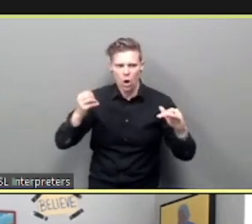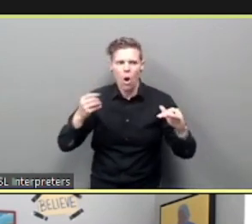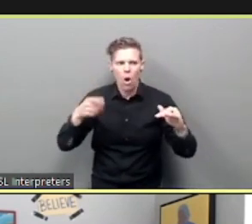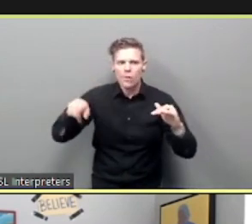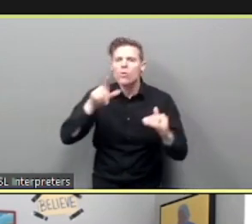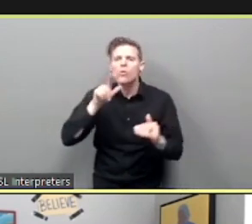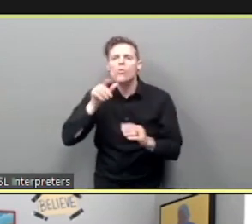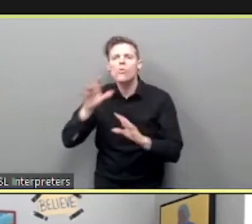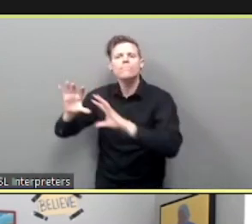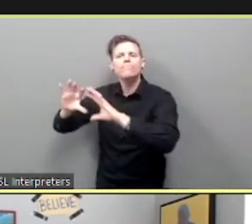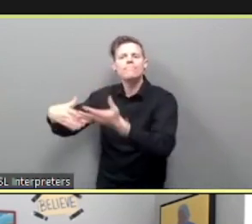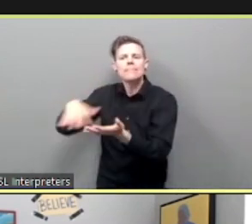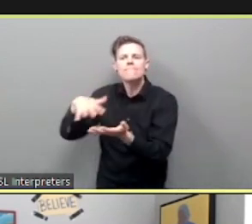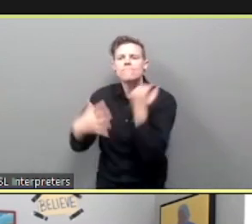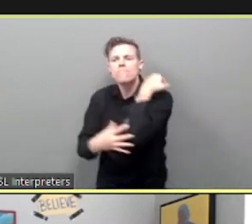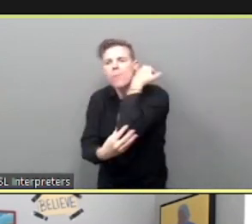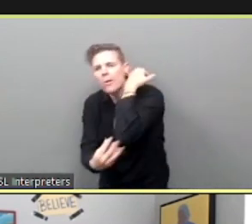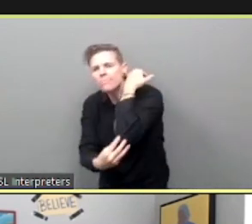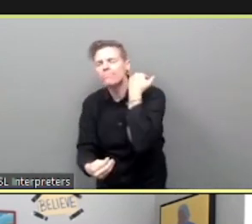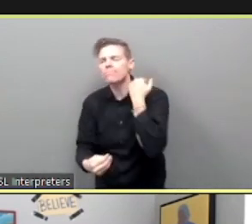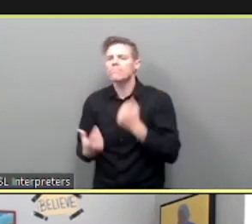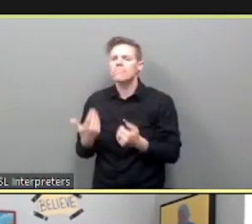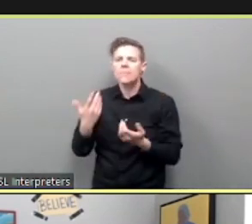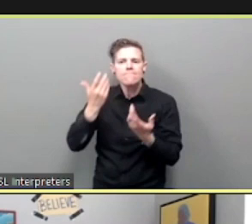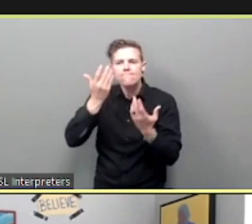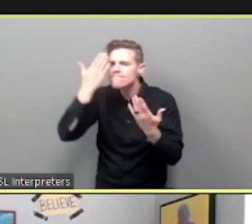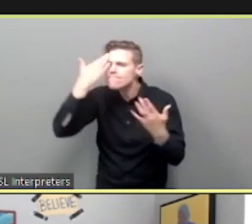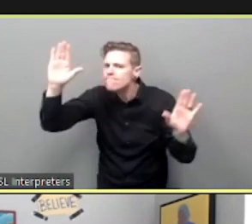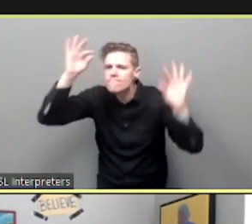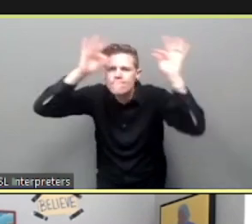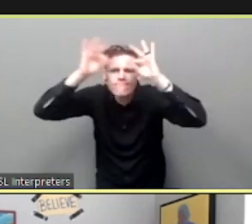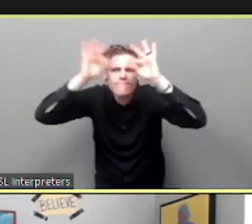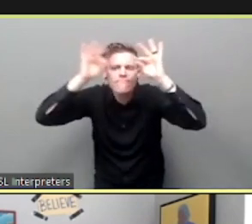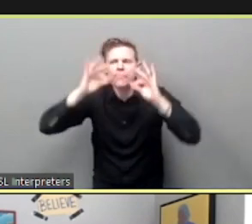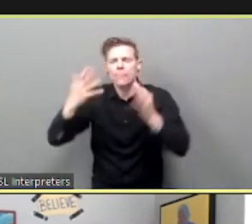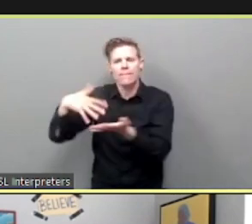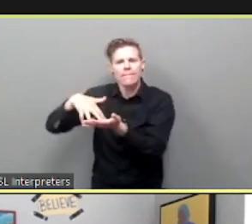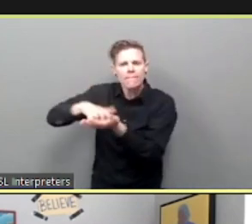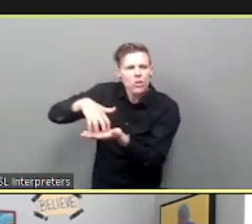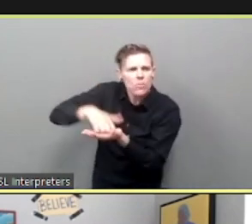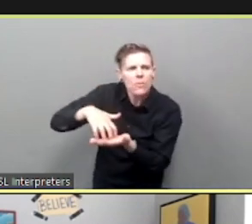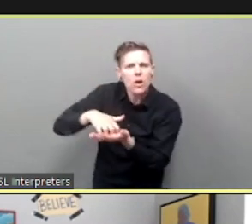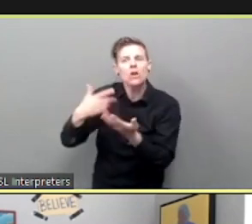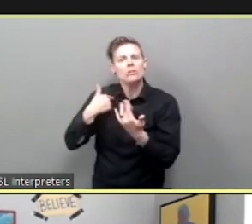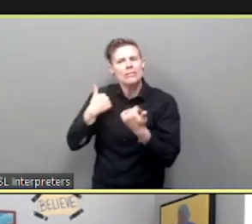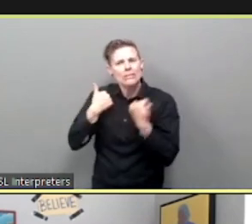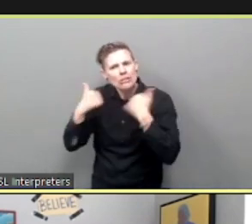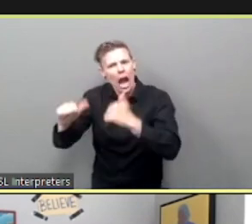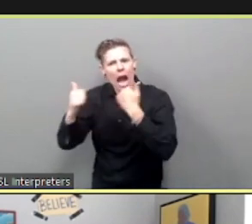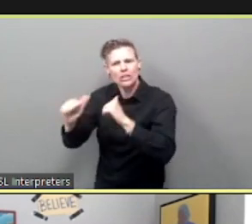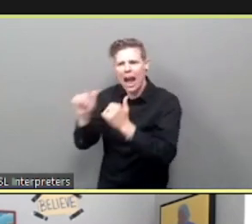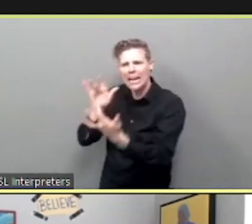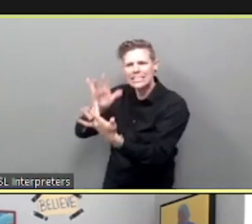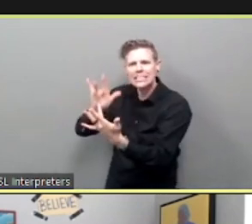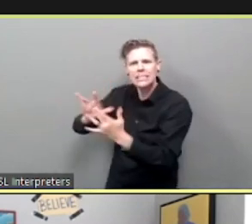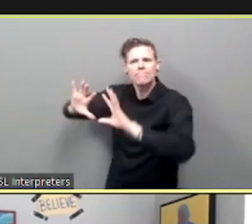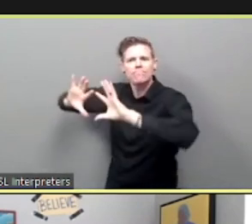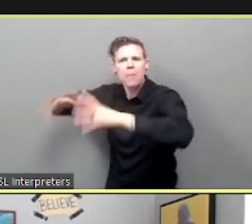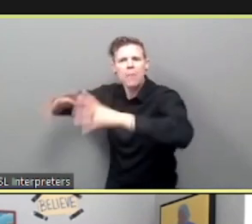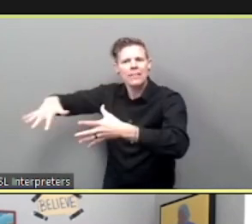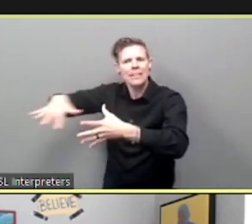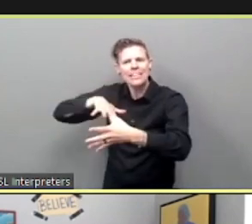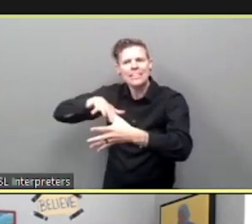reaching out to them. I know so many of you are reaching out to your community members, so many pharmacies and providers